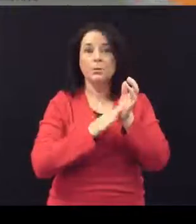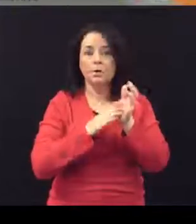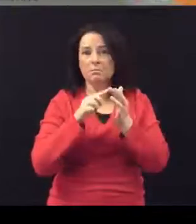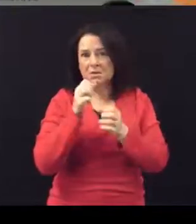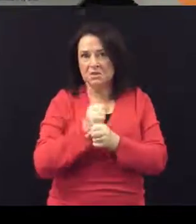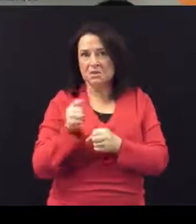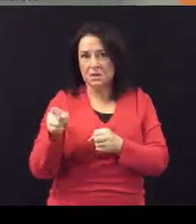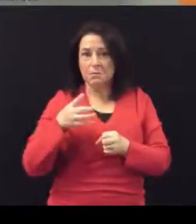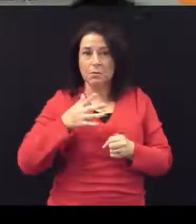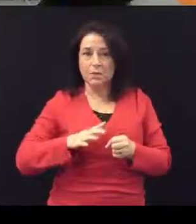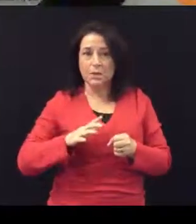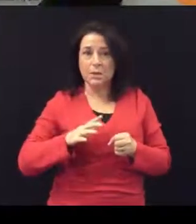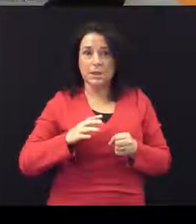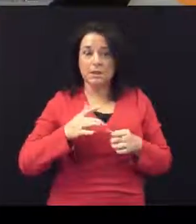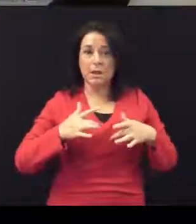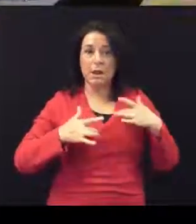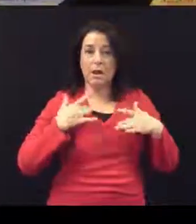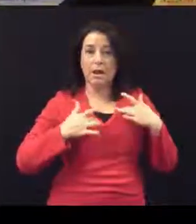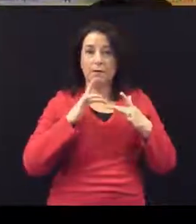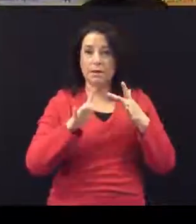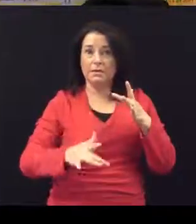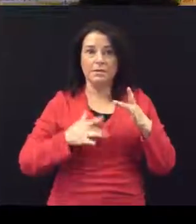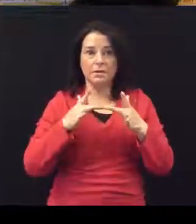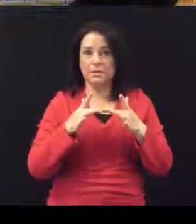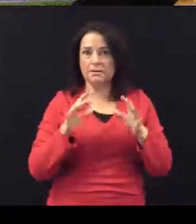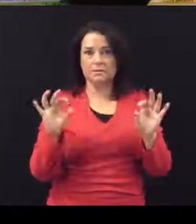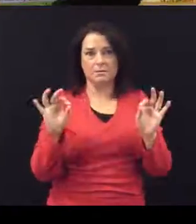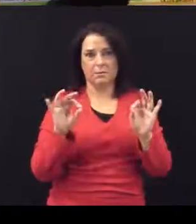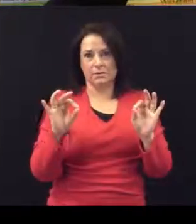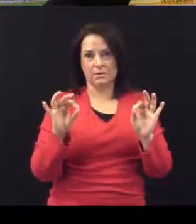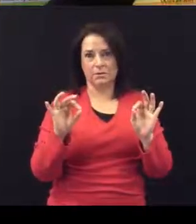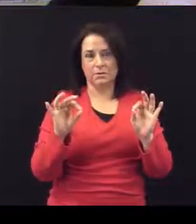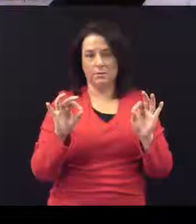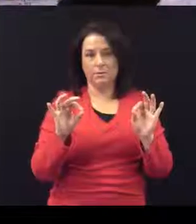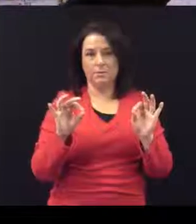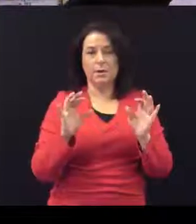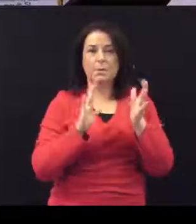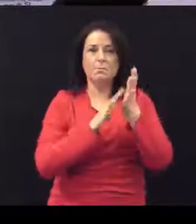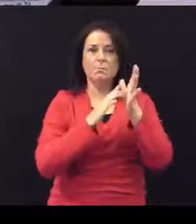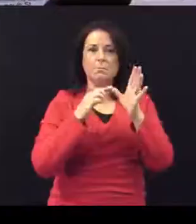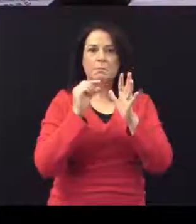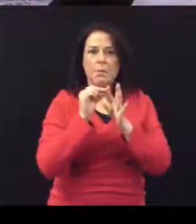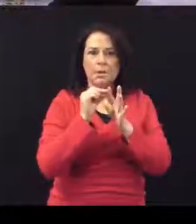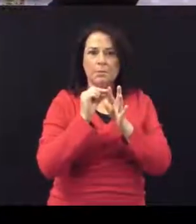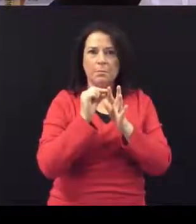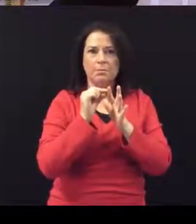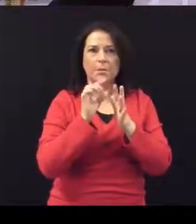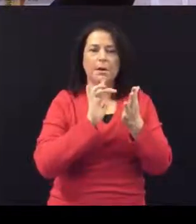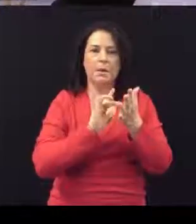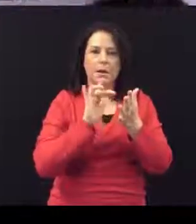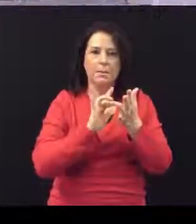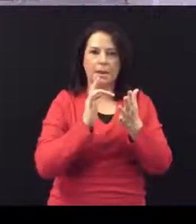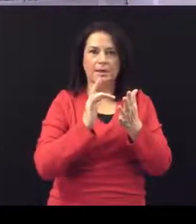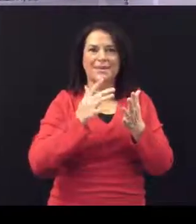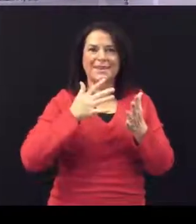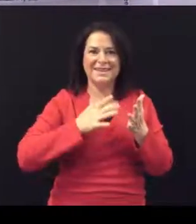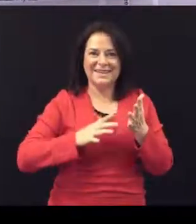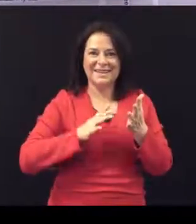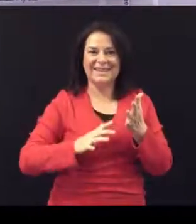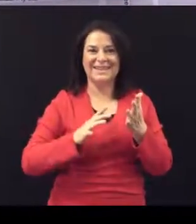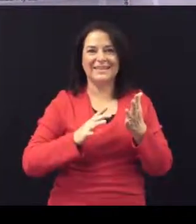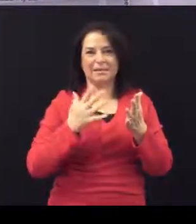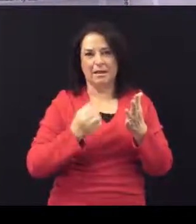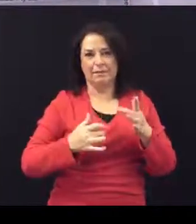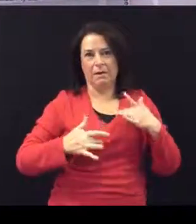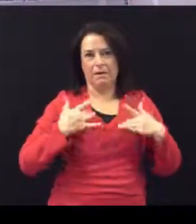the iPad rather than downloading them from the internet on demand like the Maps app does. This does mean that you won't be able to use the Maps